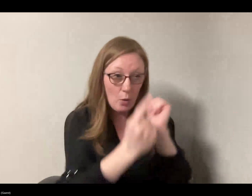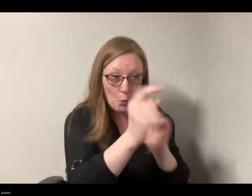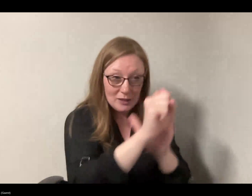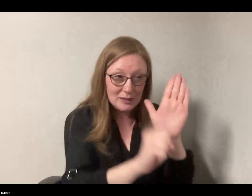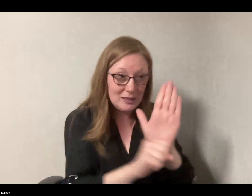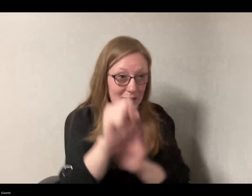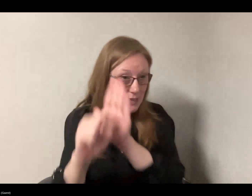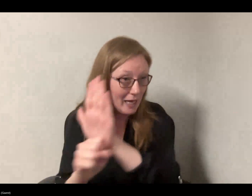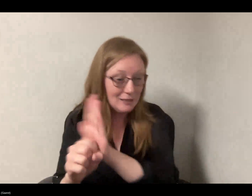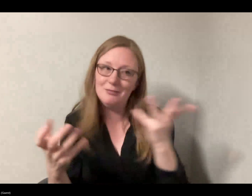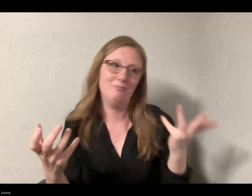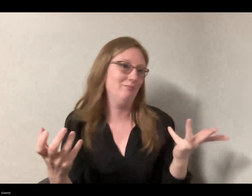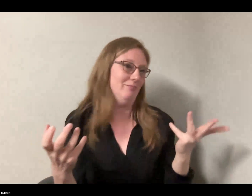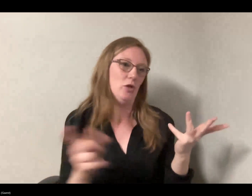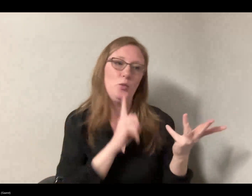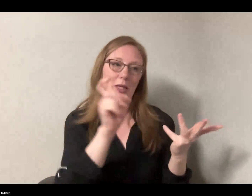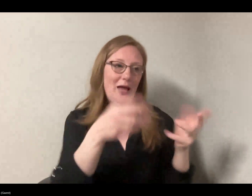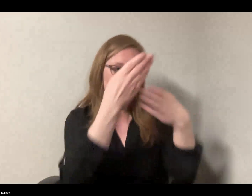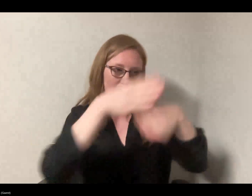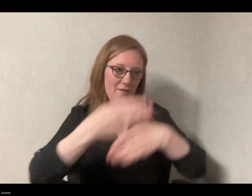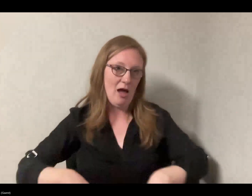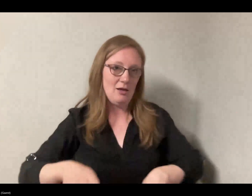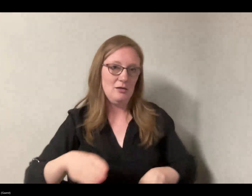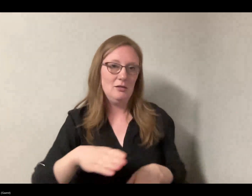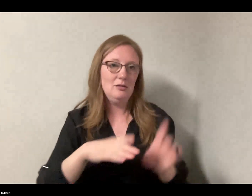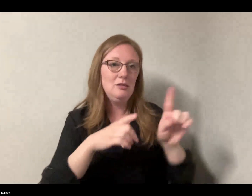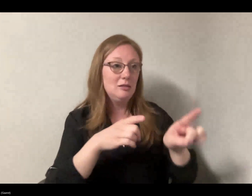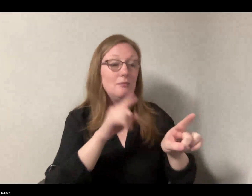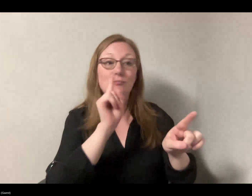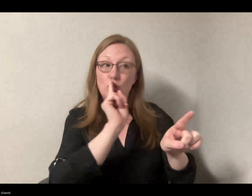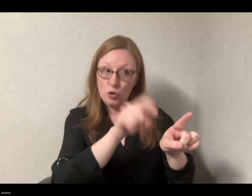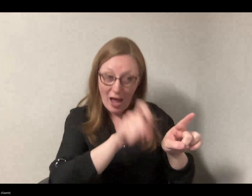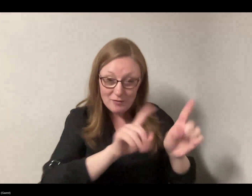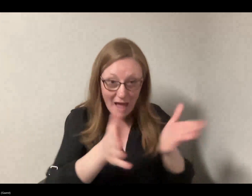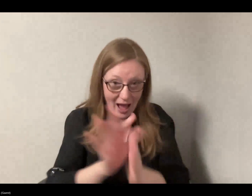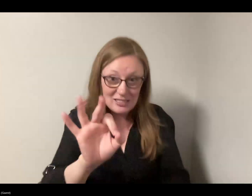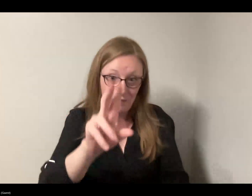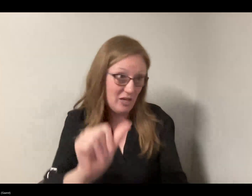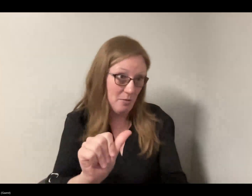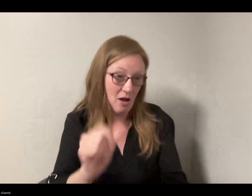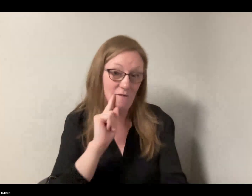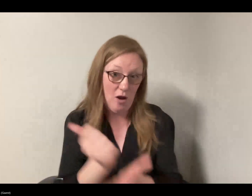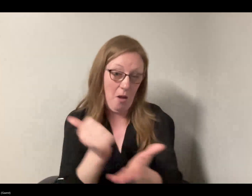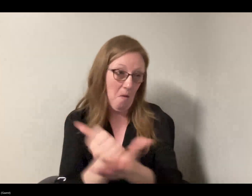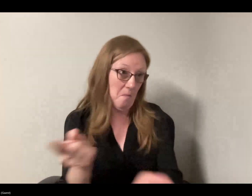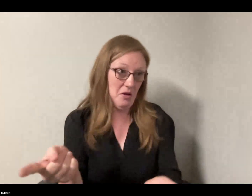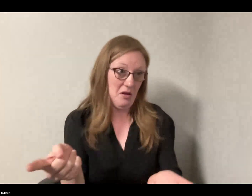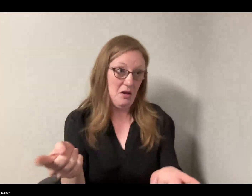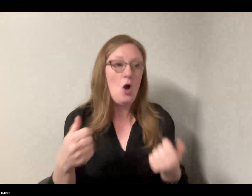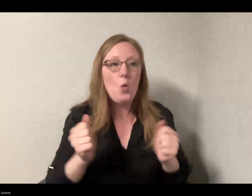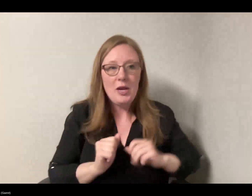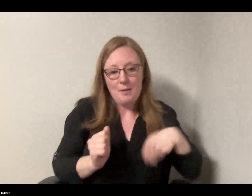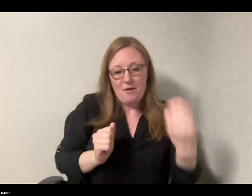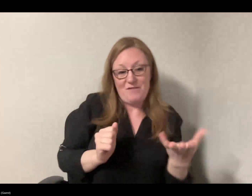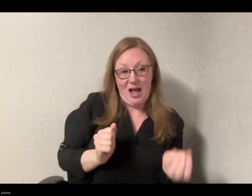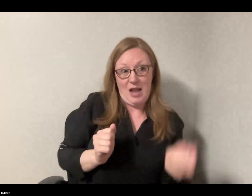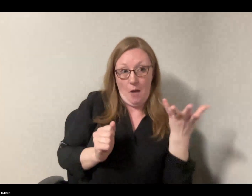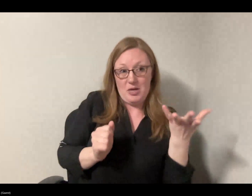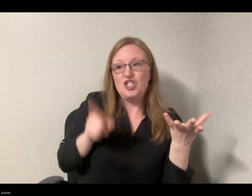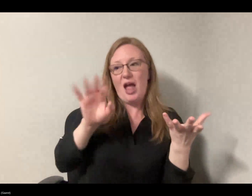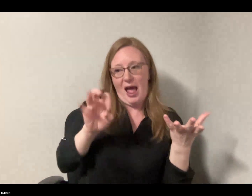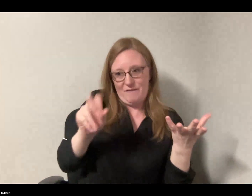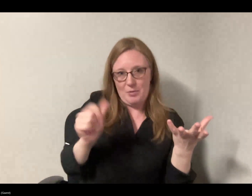going to go in there where you're going to have to say that you're going to have to go to FEMA and ask FEMA for help. And you